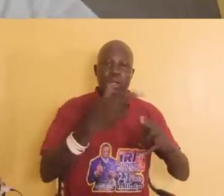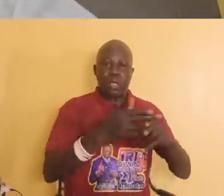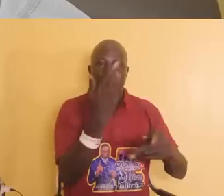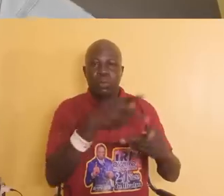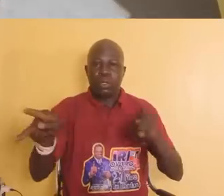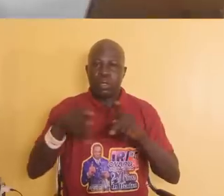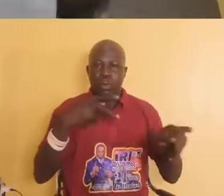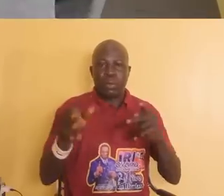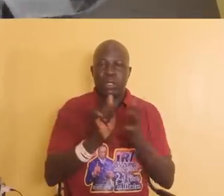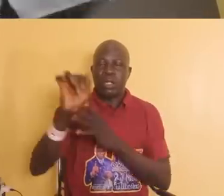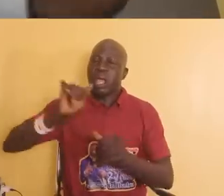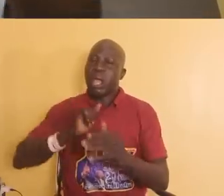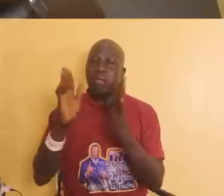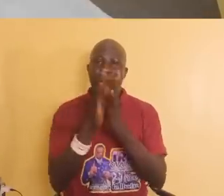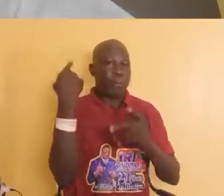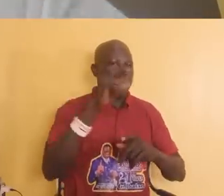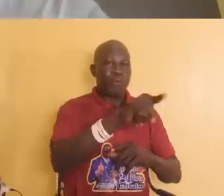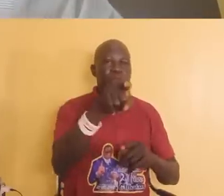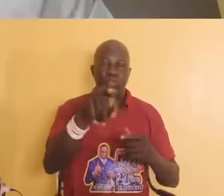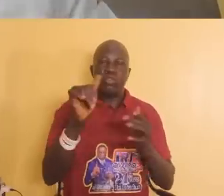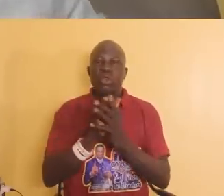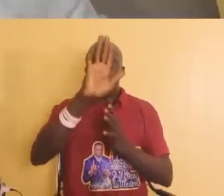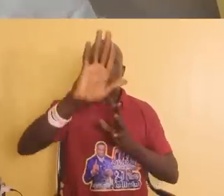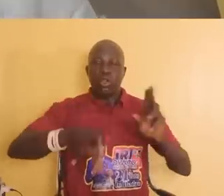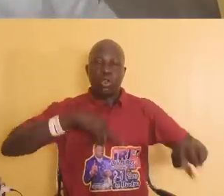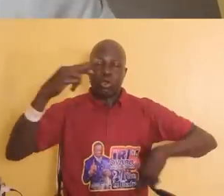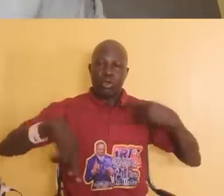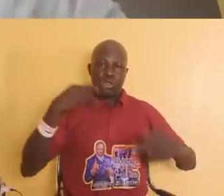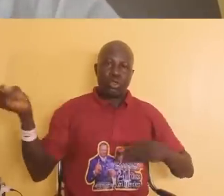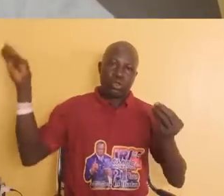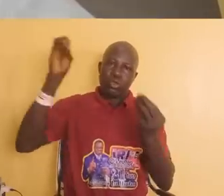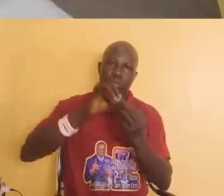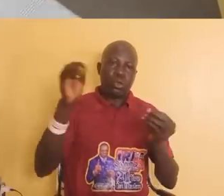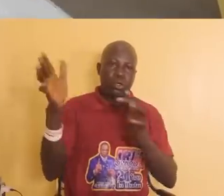Those are rejoicing. And I pray for you. And your yama posi.